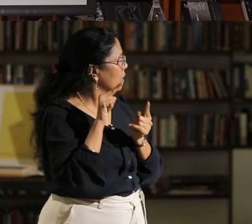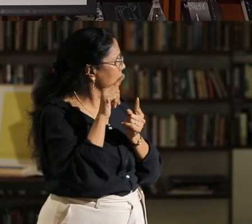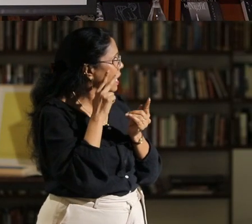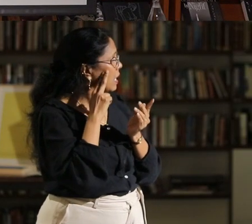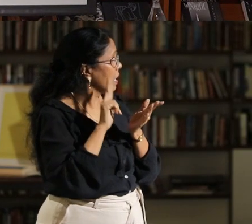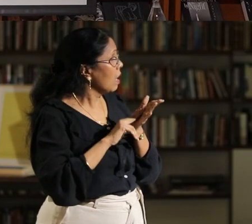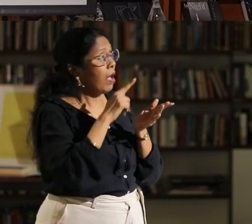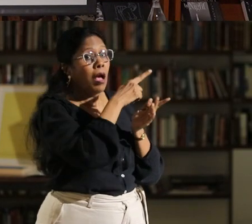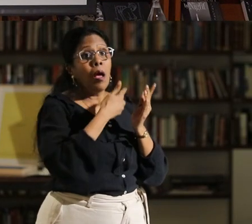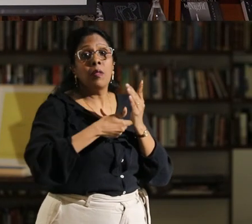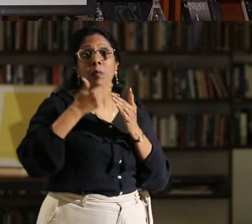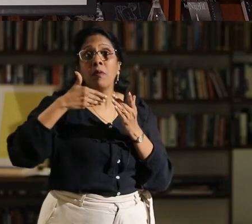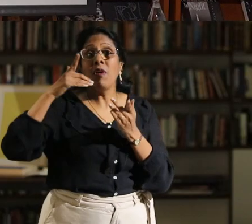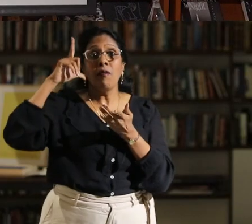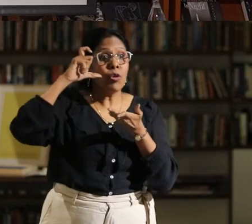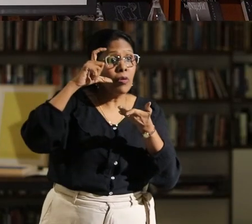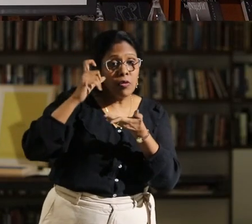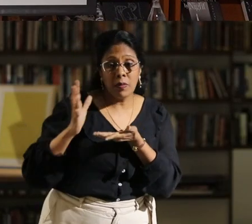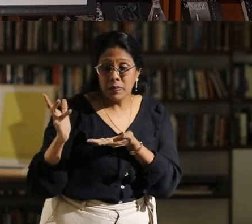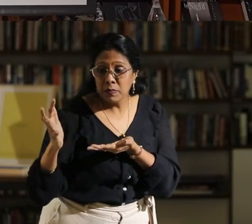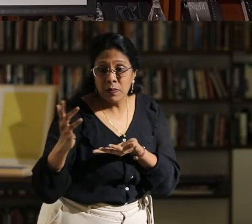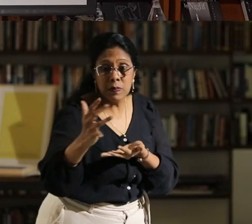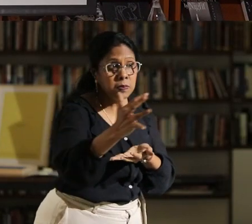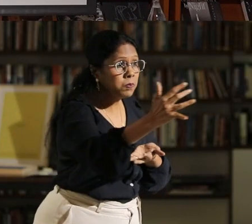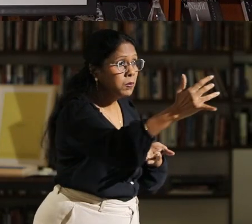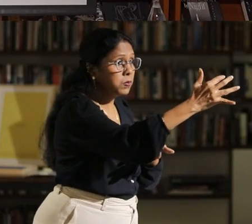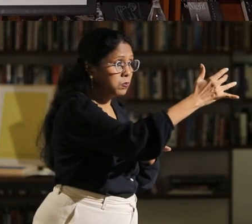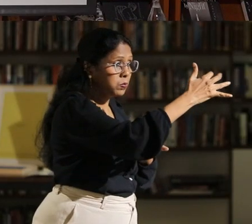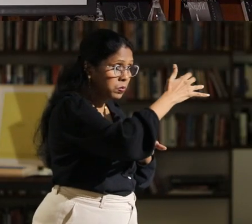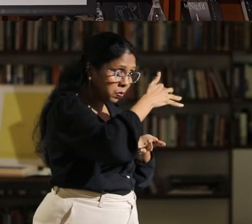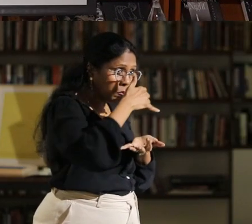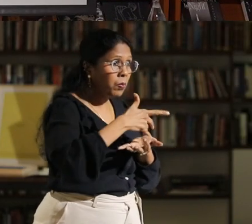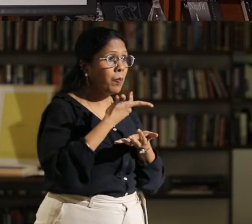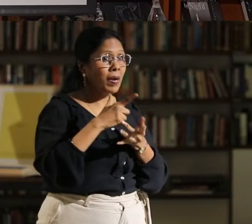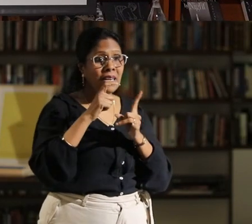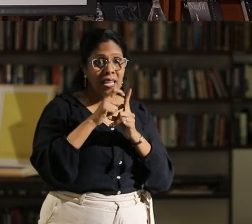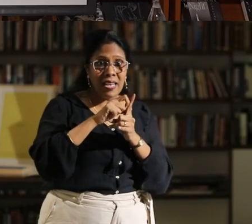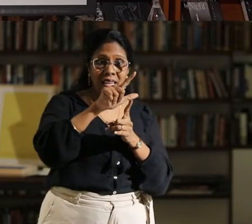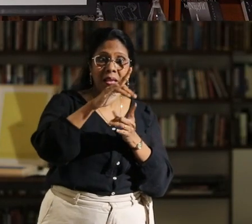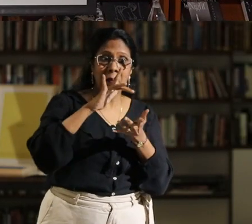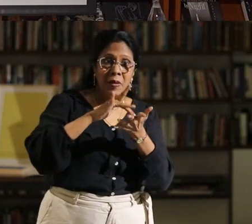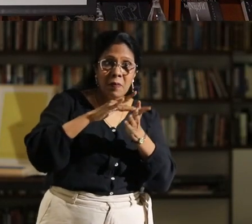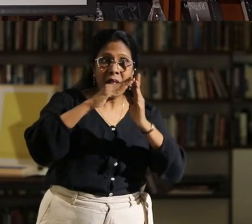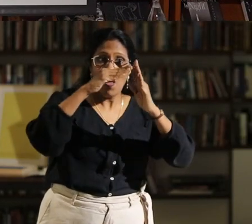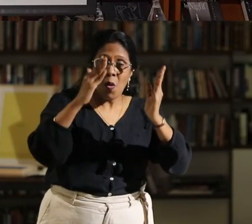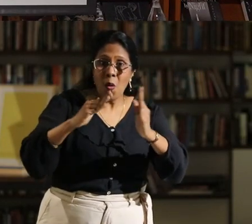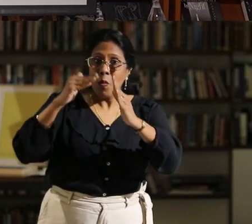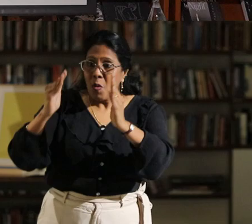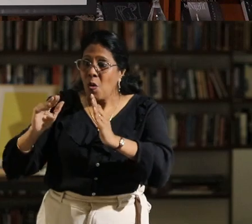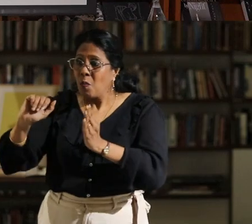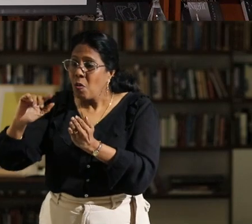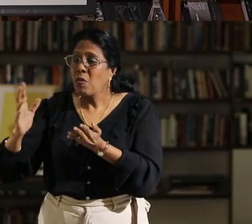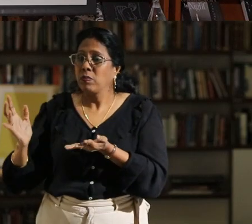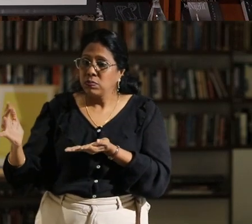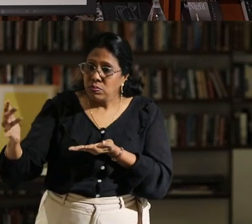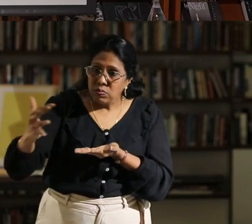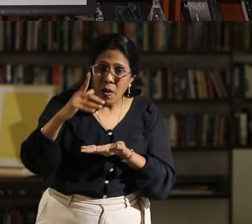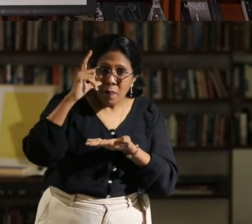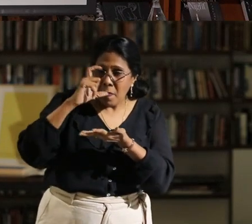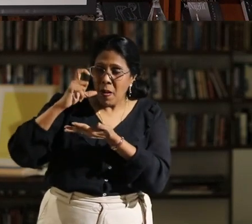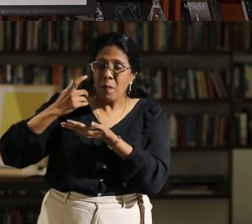collected from people's houses over 10 years. It's an amazing archive. If you ever look at it, you'll find people's views of